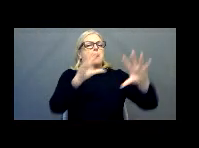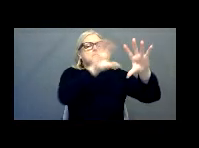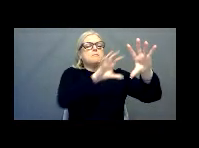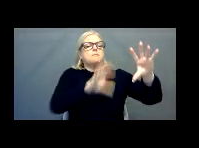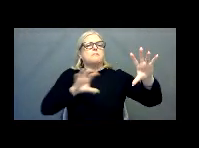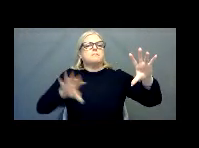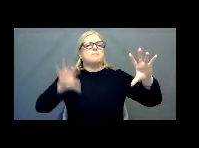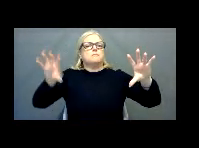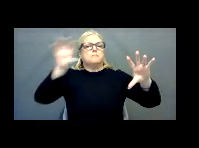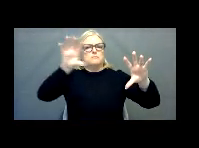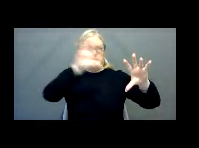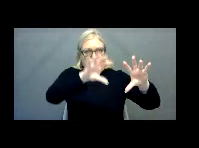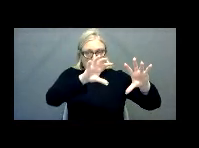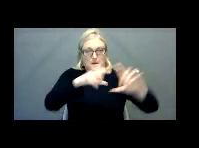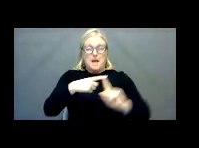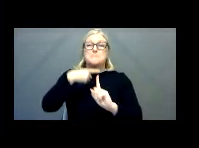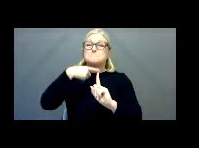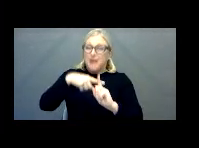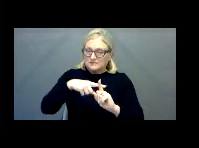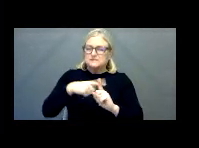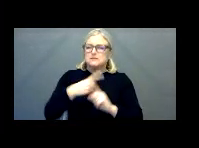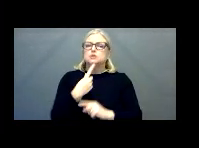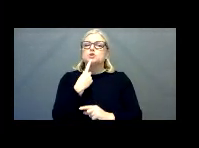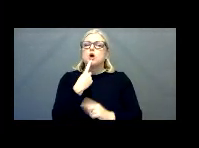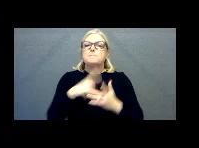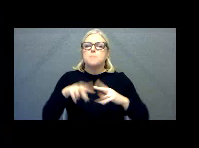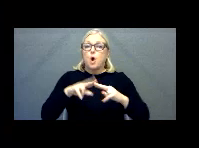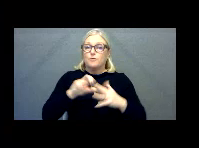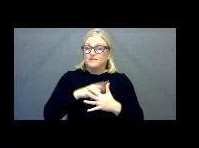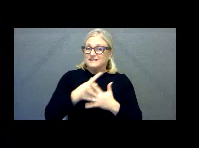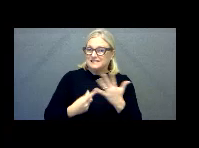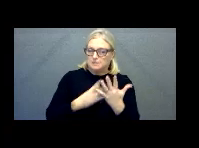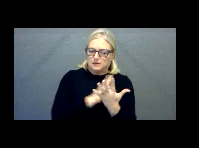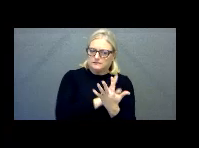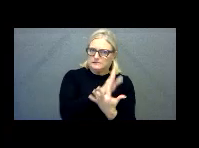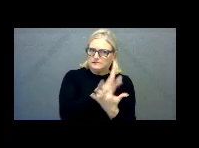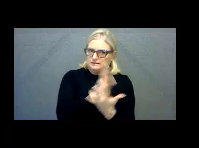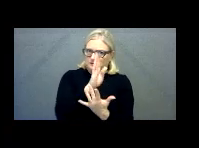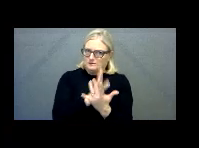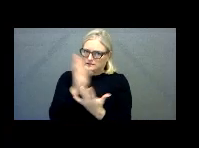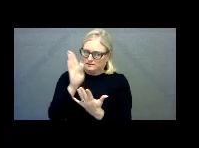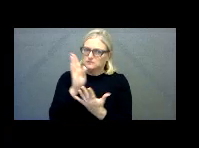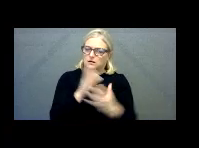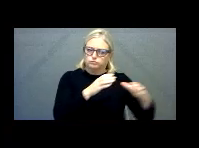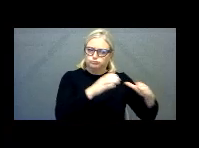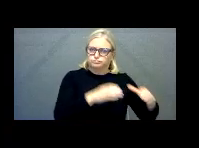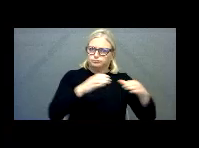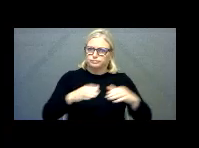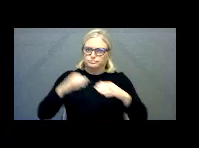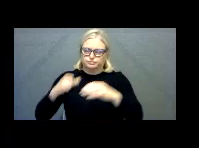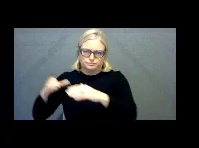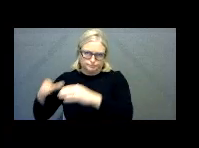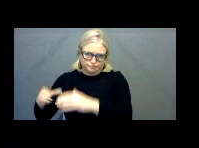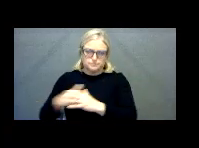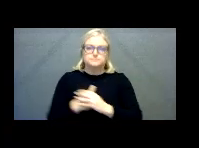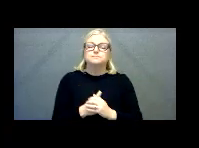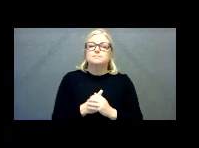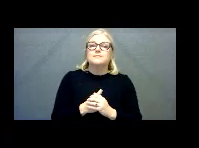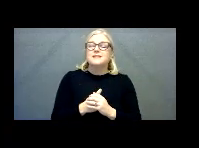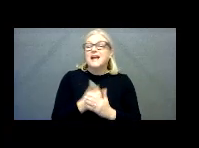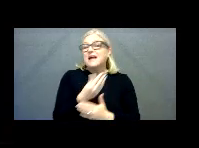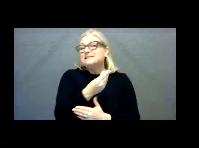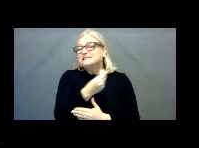someone has. So it's broadly applicable. Nonetheless, as we'll see and discuss, it won't necessarily be applicable to all groups, and that's perhaps for the future.